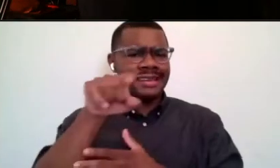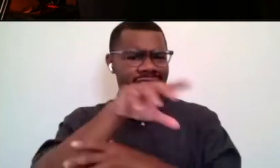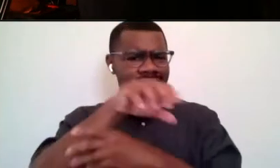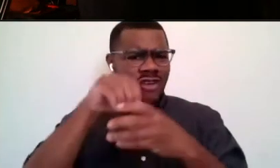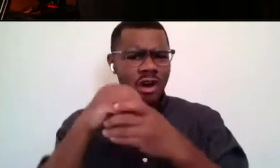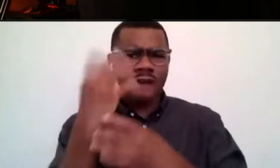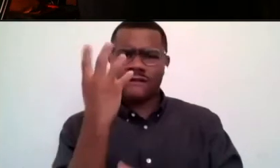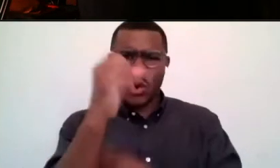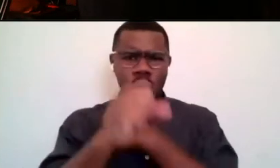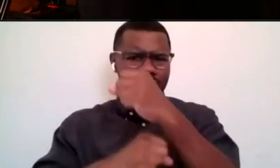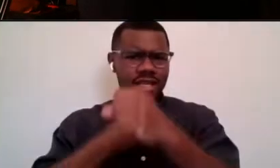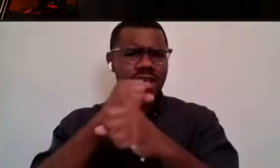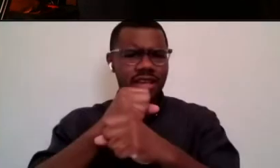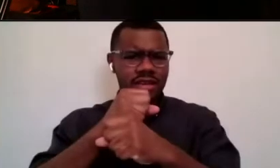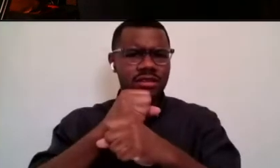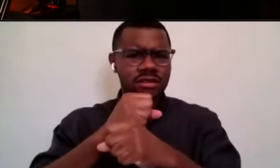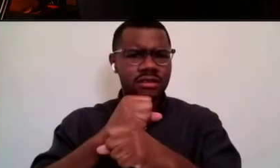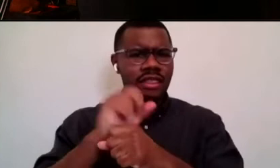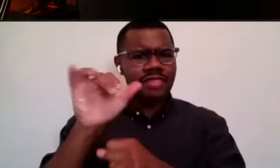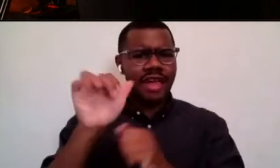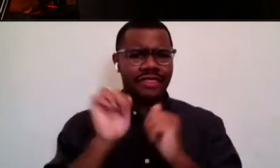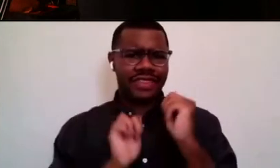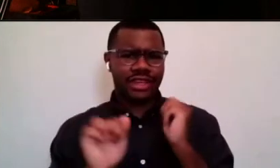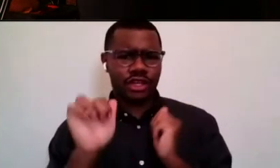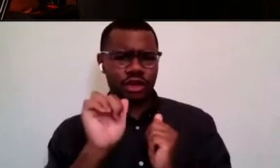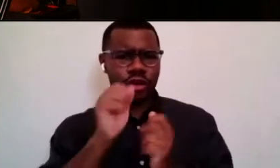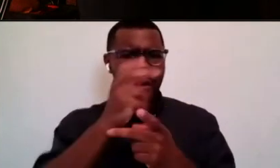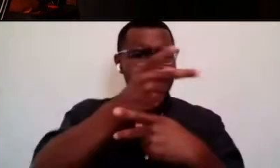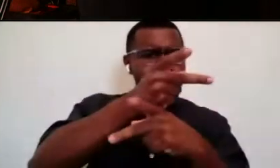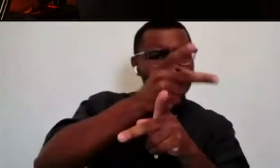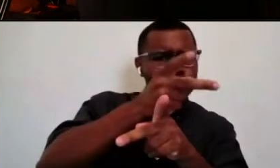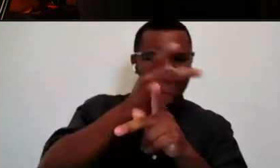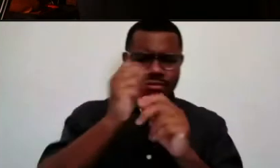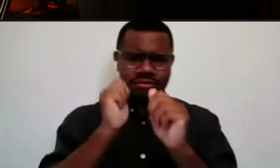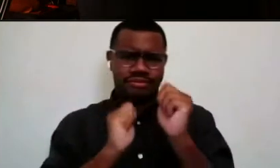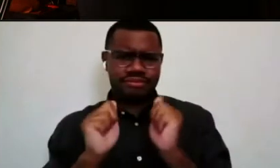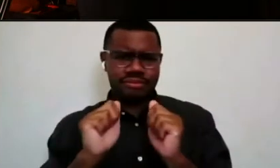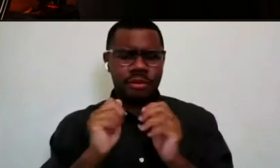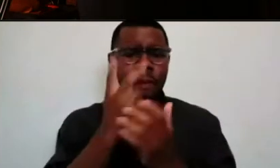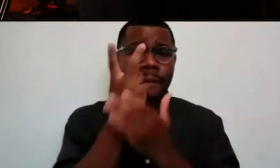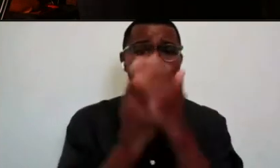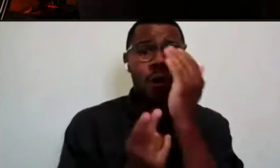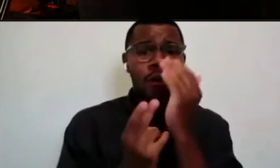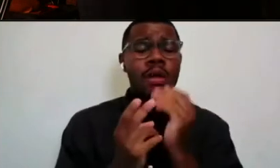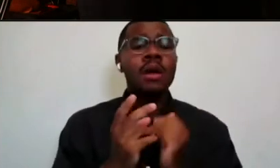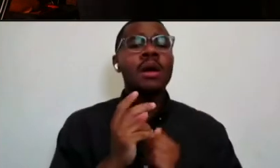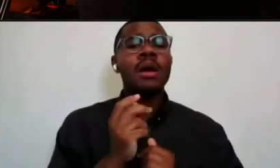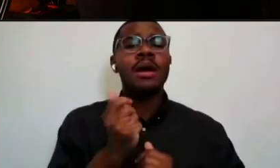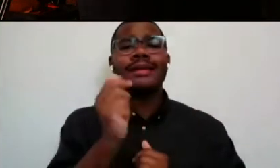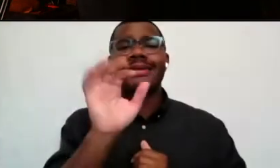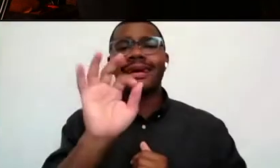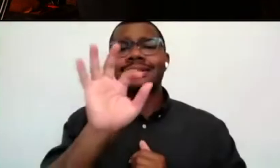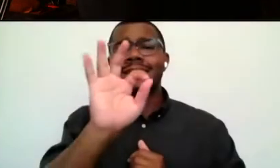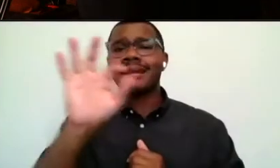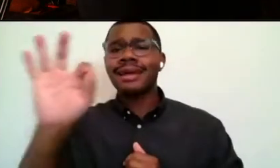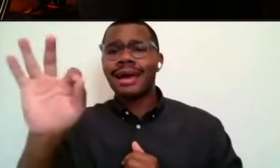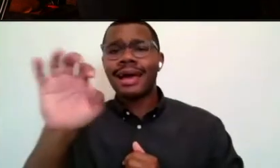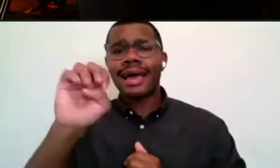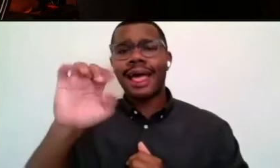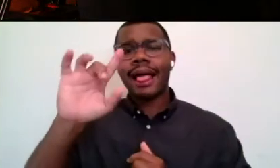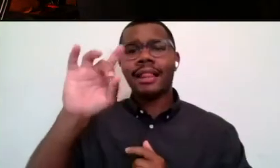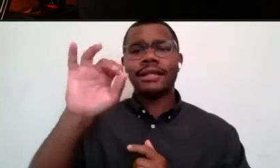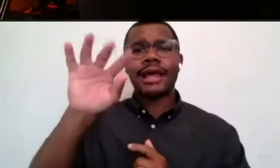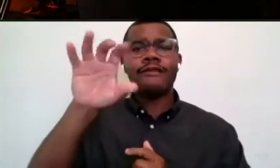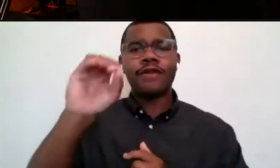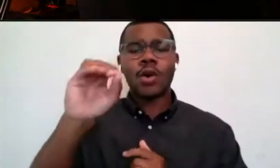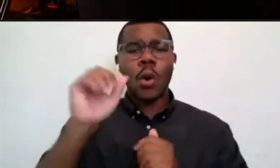a dozen productions. He won the 1999 Odelco Award for Best Supporting Actor for his